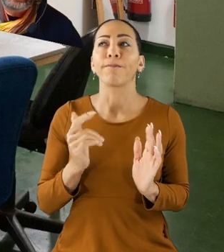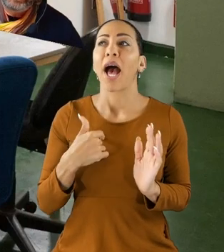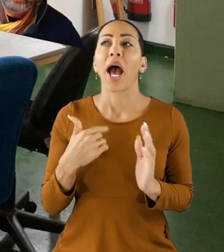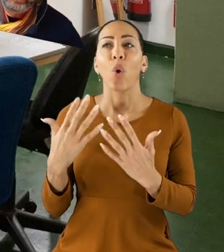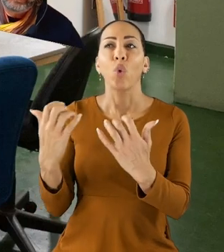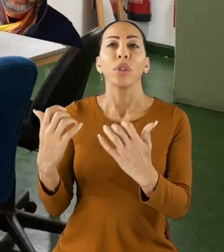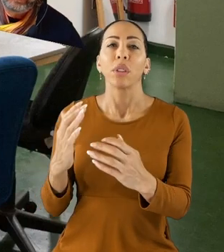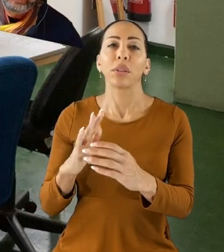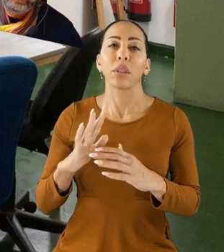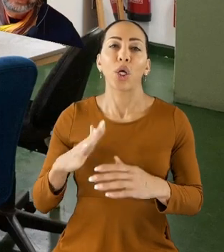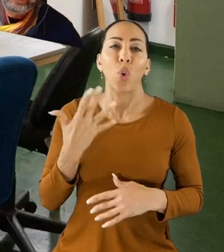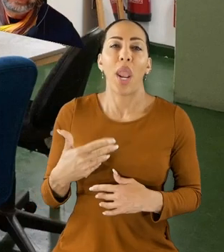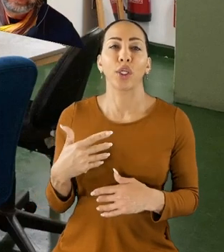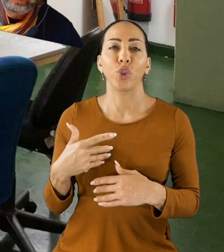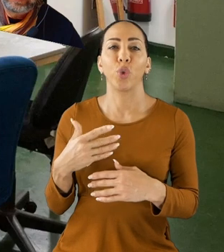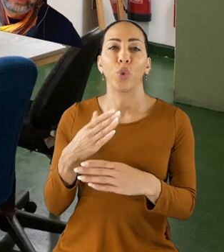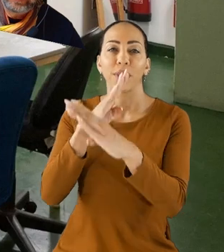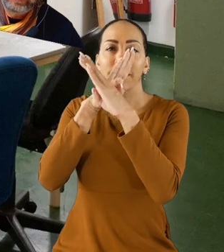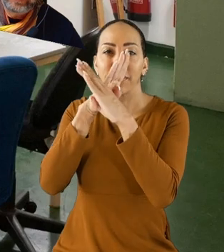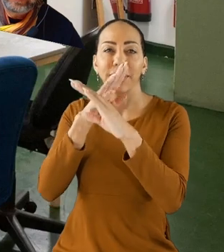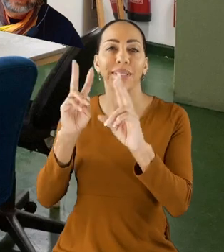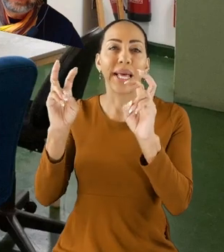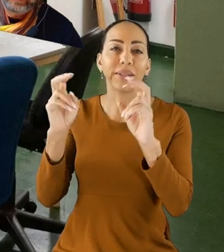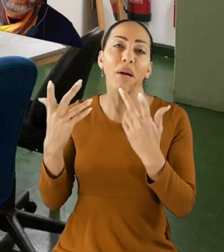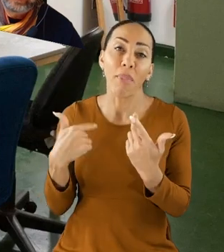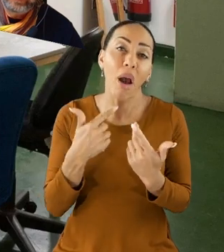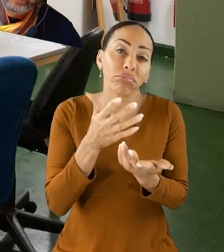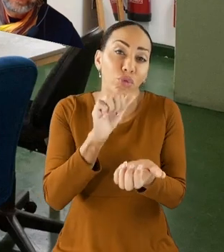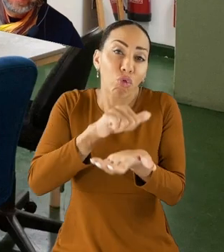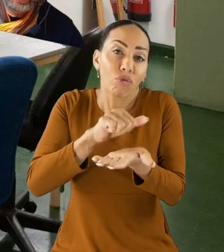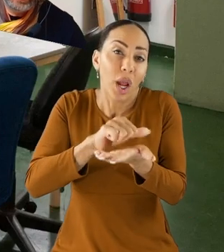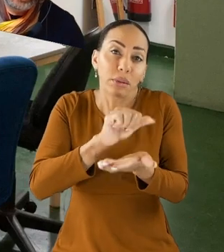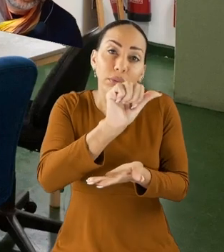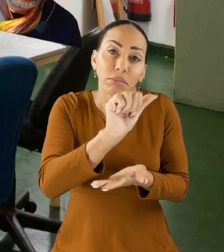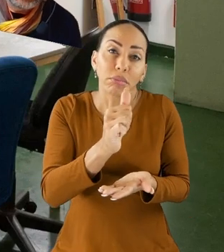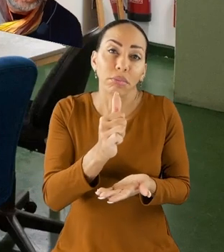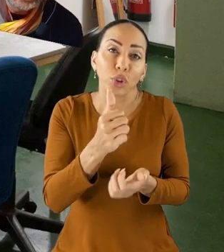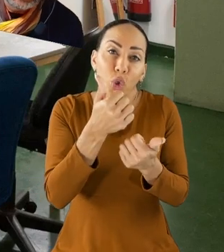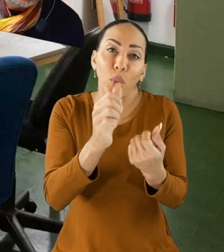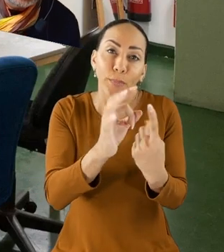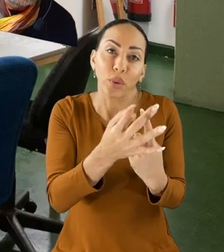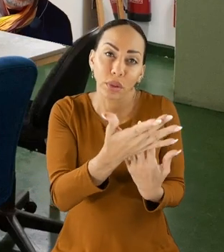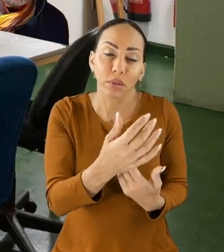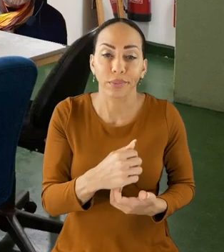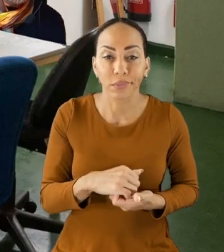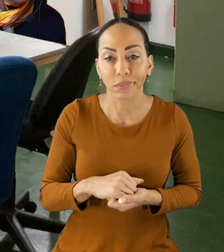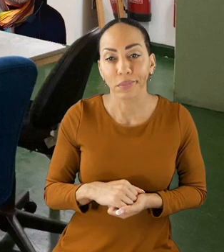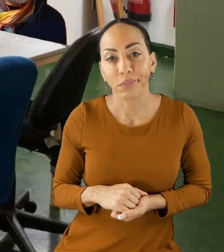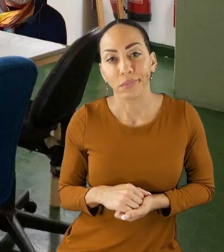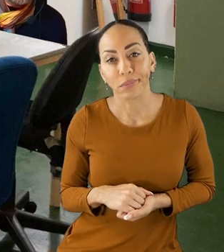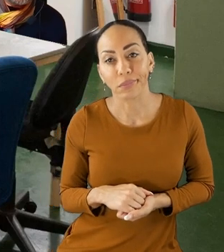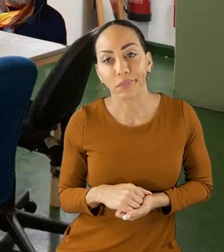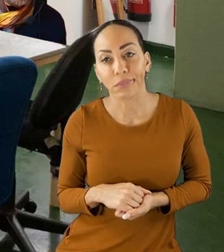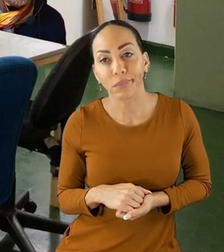but I appreciate what you're saying, and it's absolutely justified. Totally. Yeah, I think it's a really interesting point. I think the